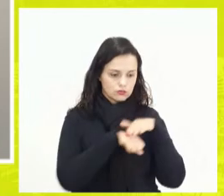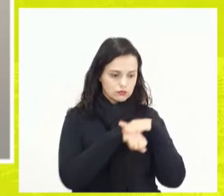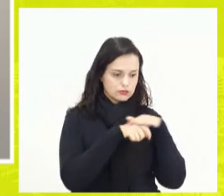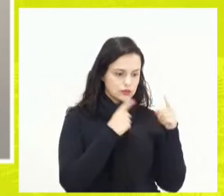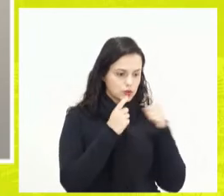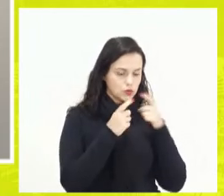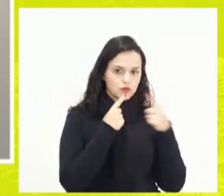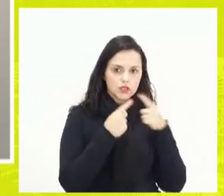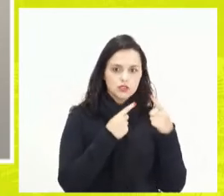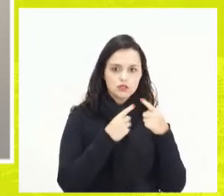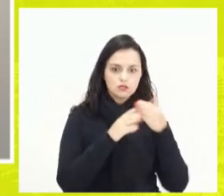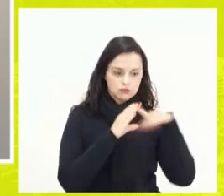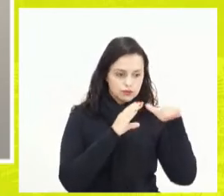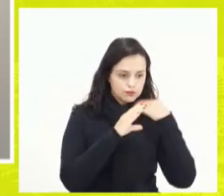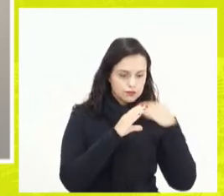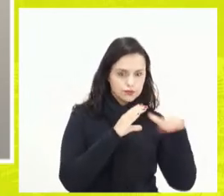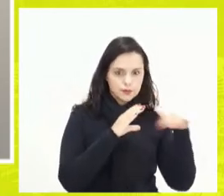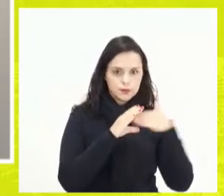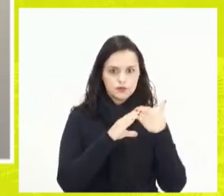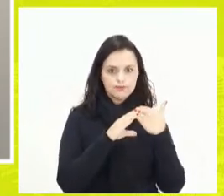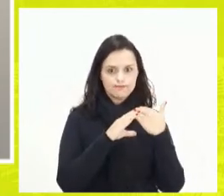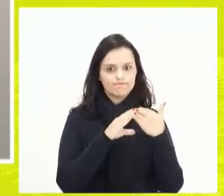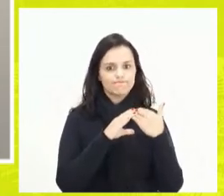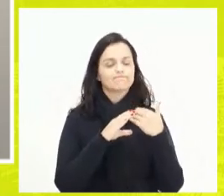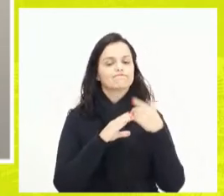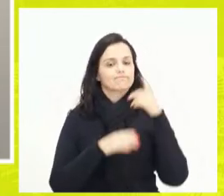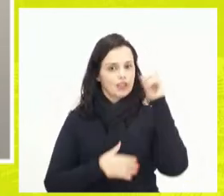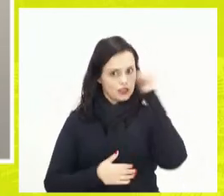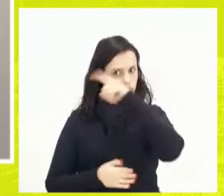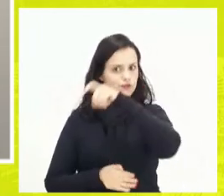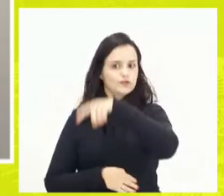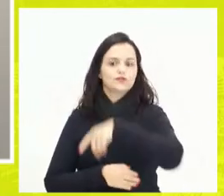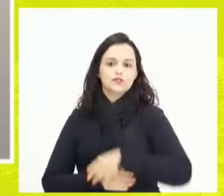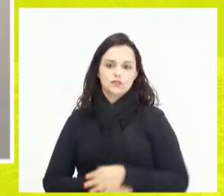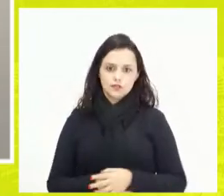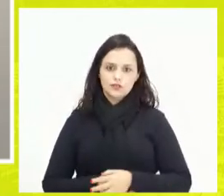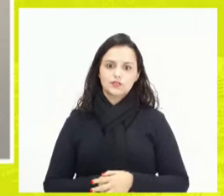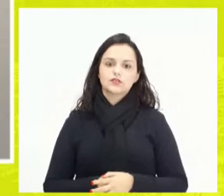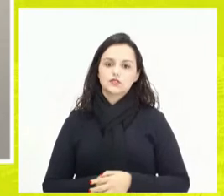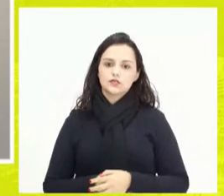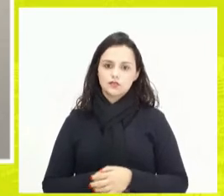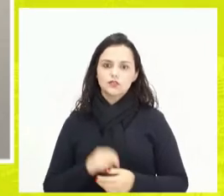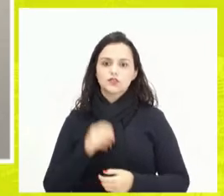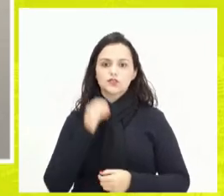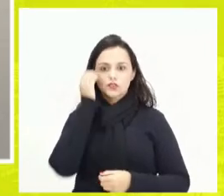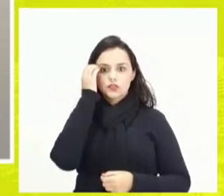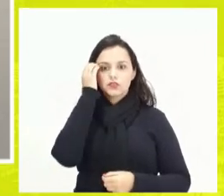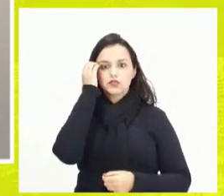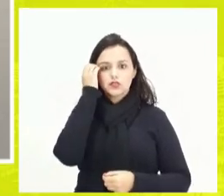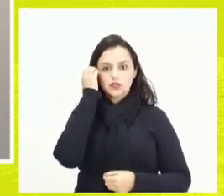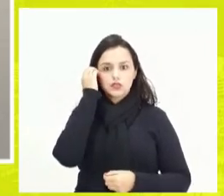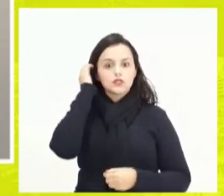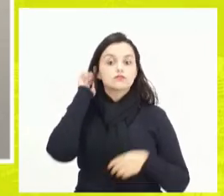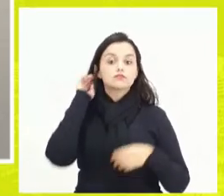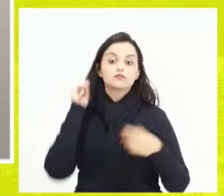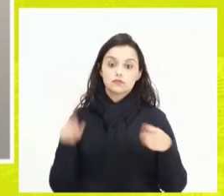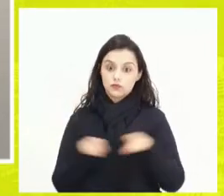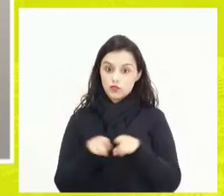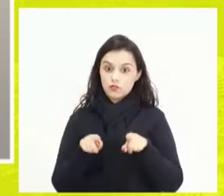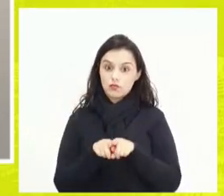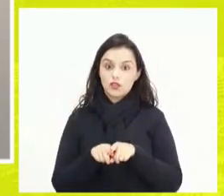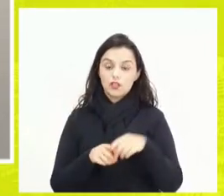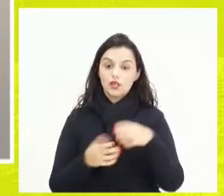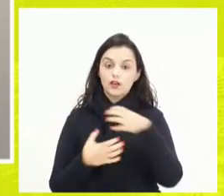to the newsroom or this is a really complicated issue and it has i'm going to be